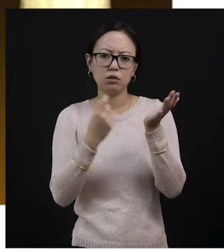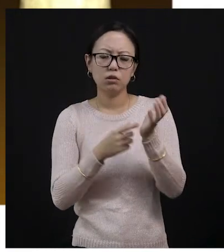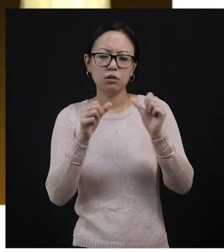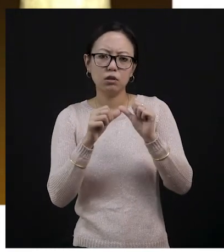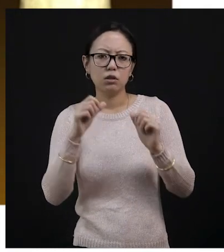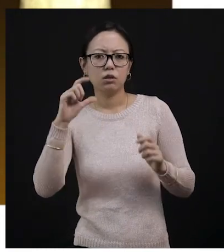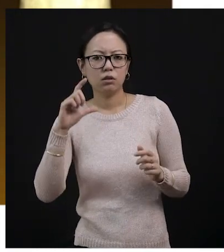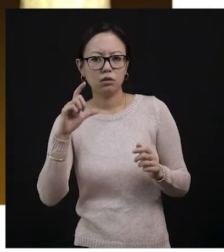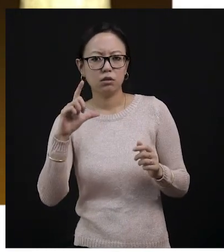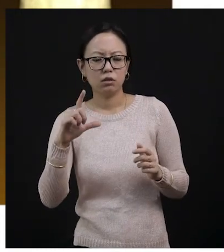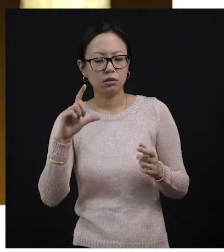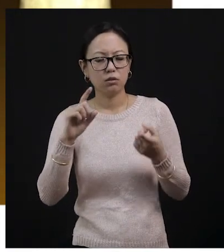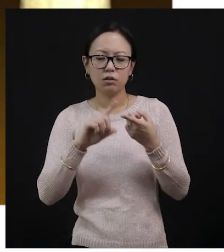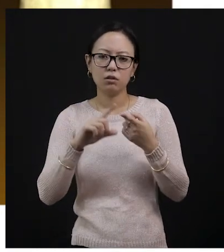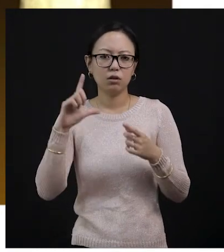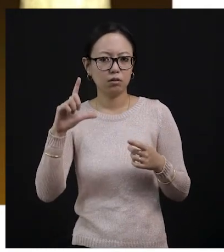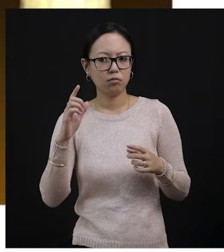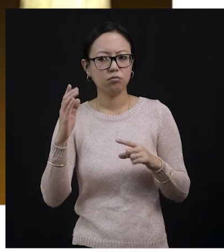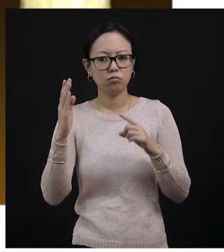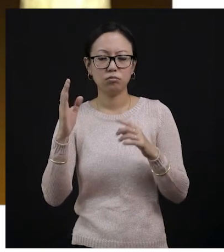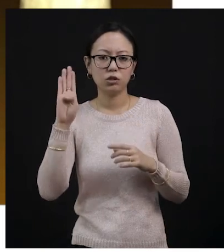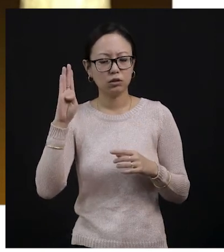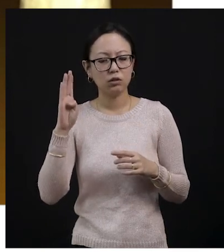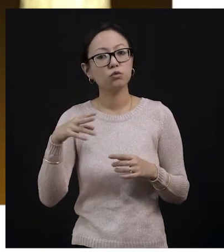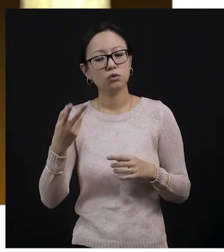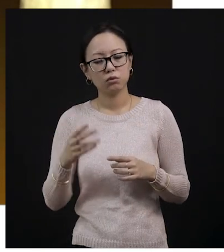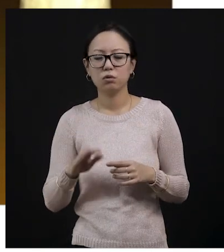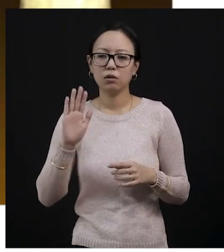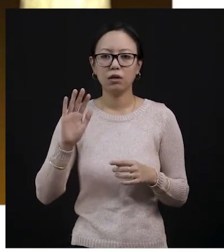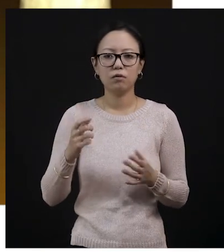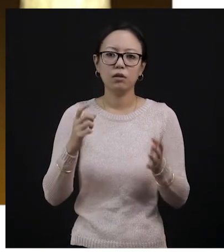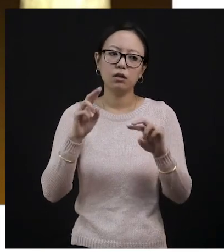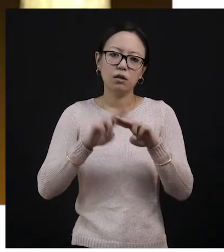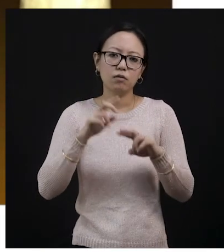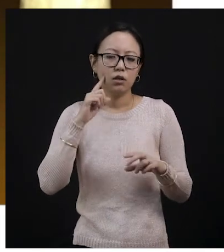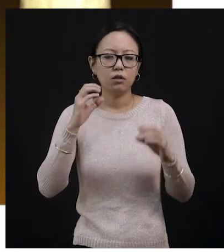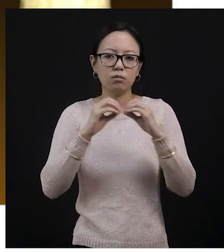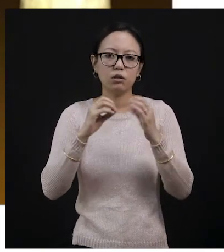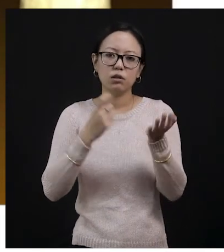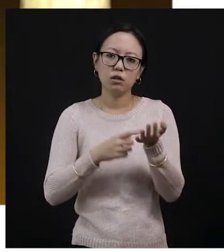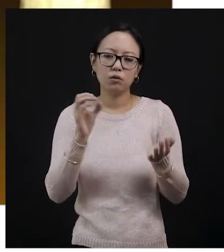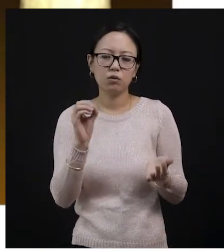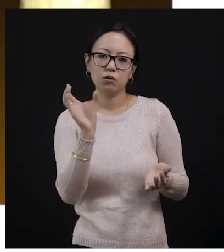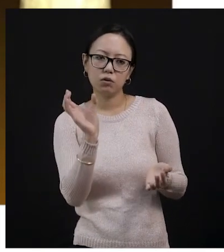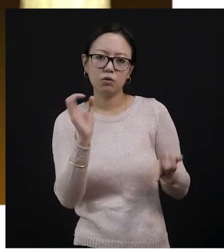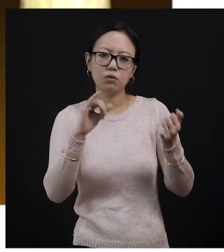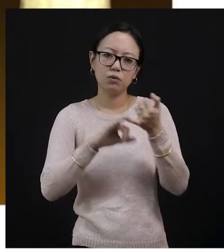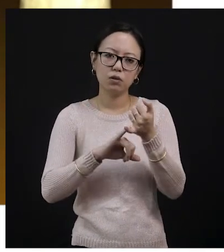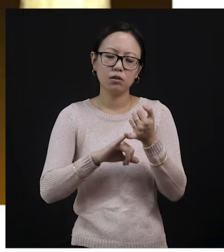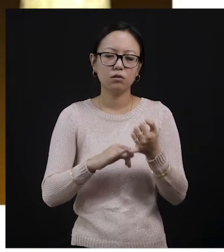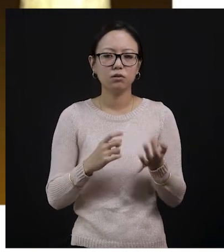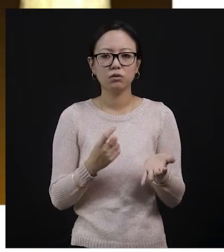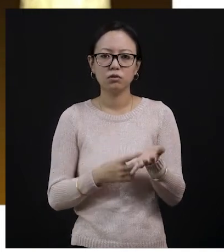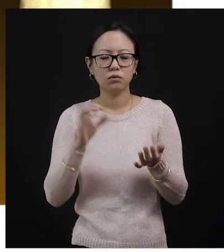have fibrous roots. Okay, so that way you will be able to identify the different root system, fibrous